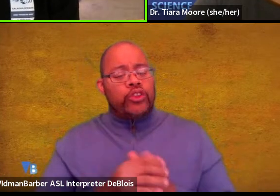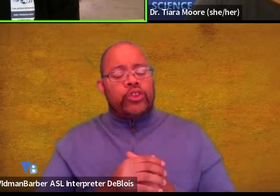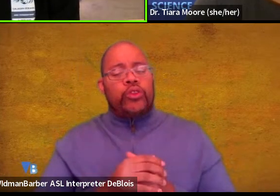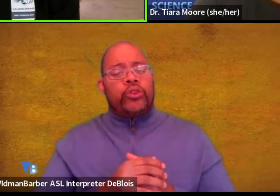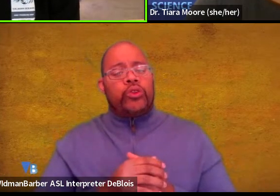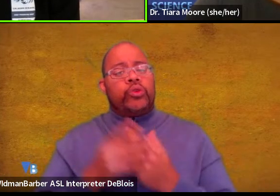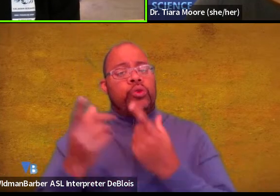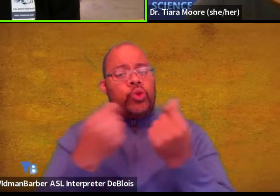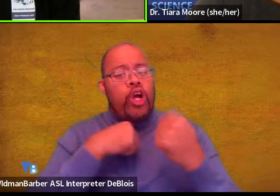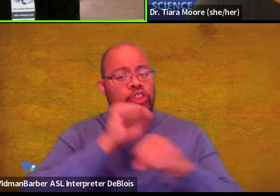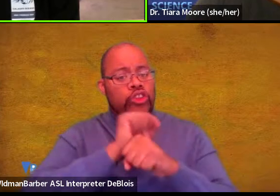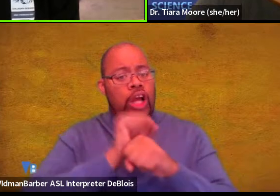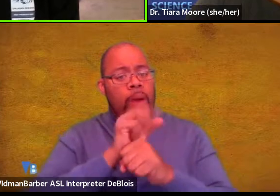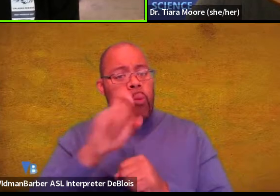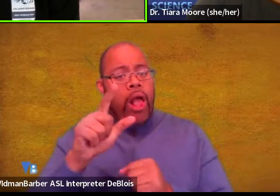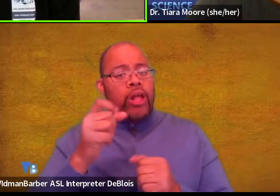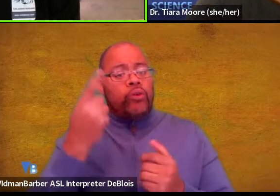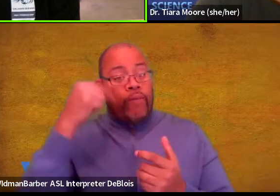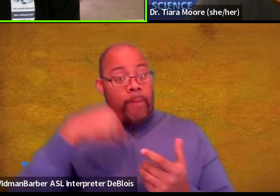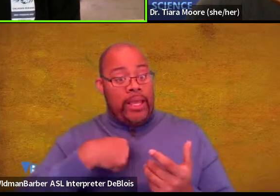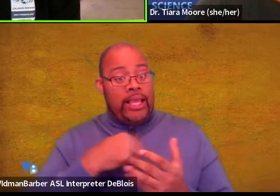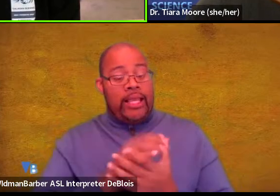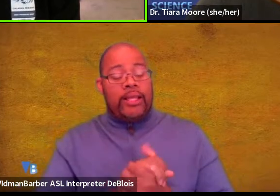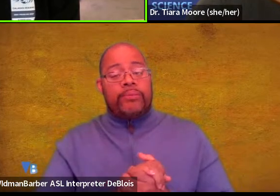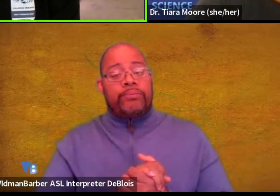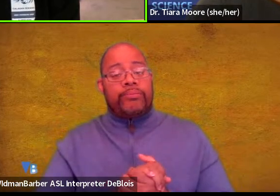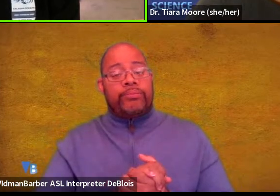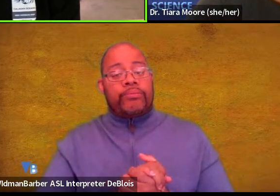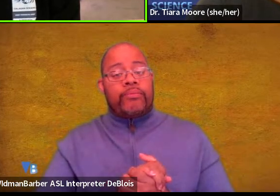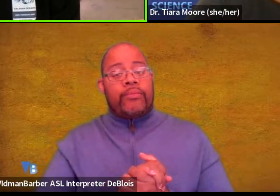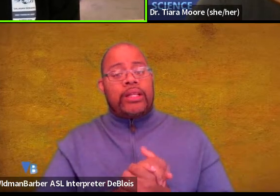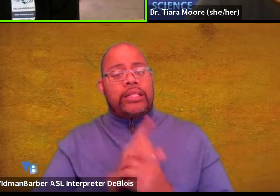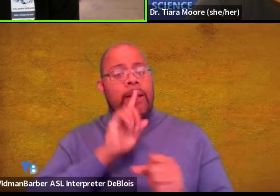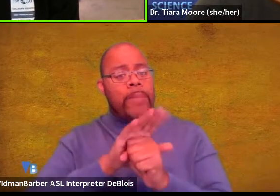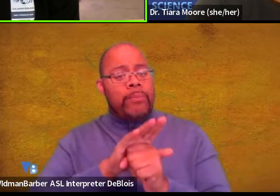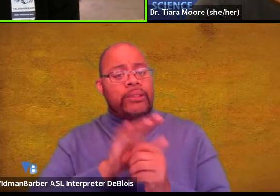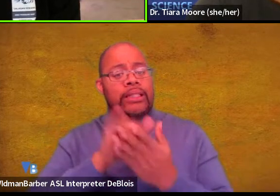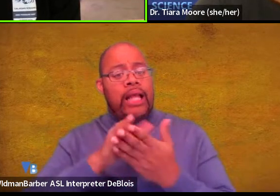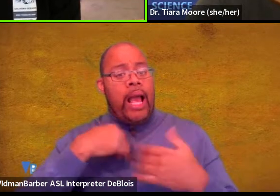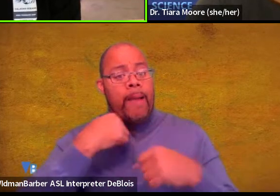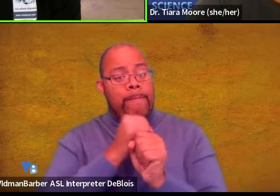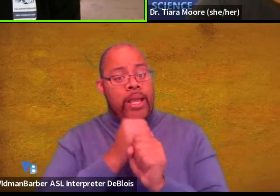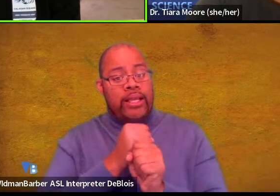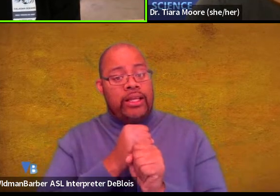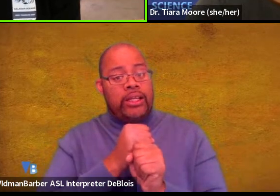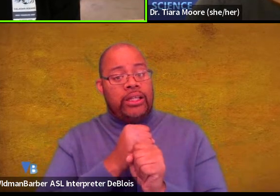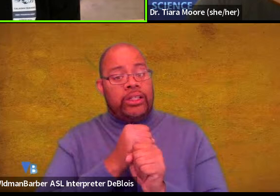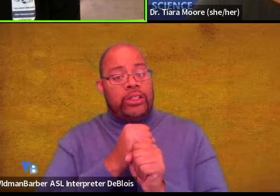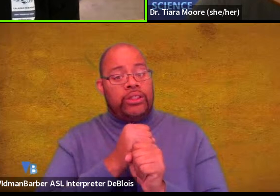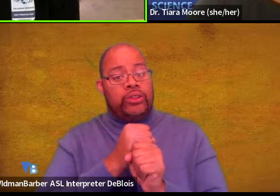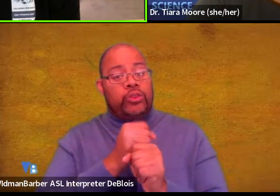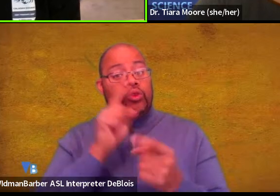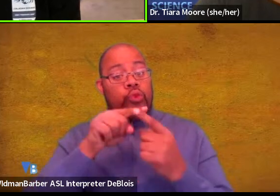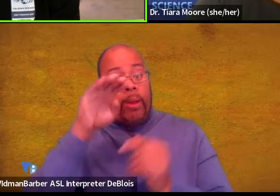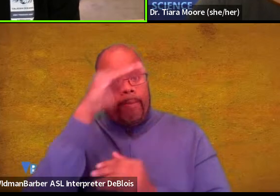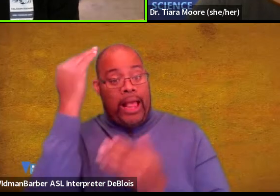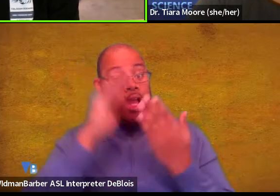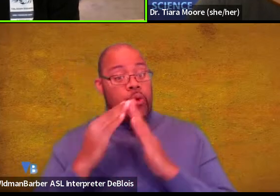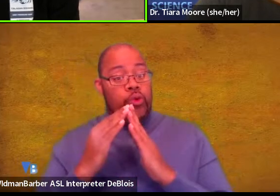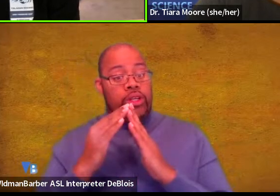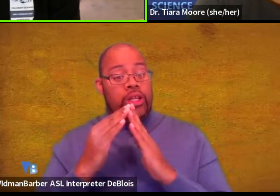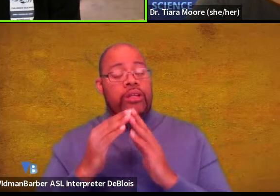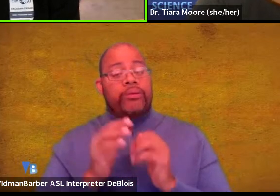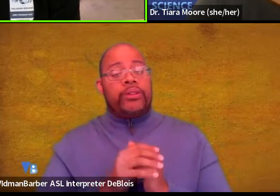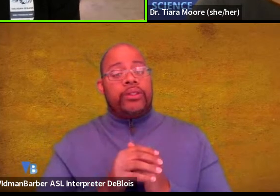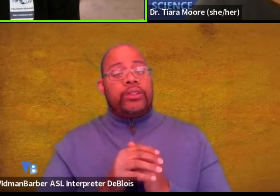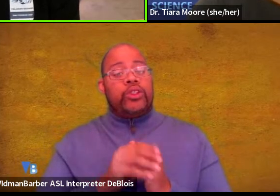to do our job well. So for me, the dedication that I made to the Black community and